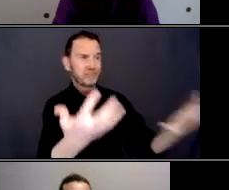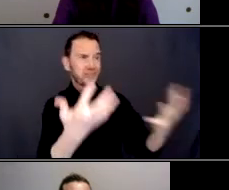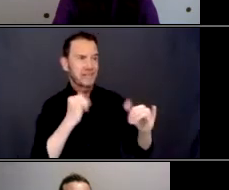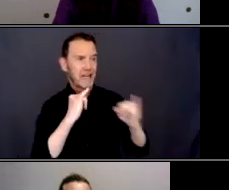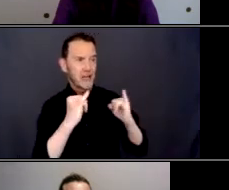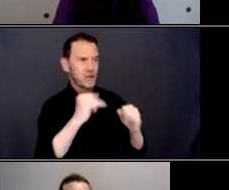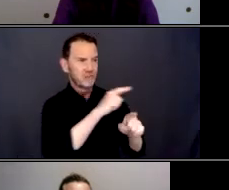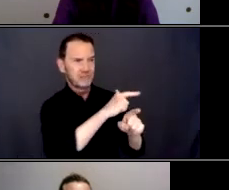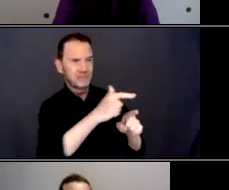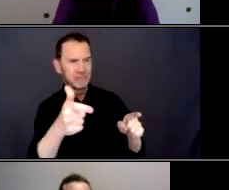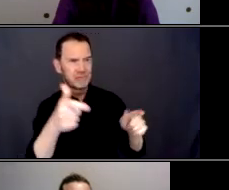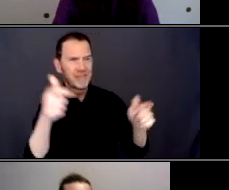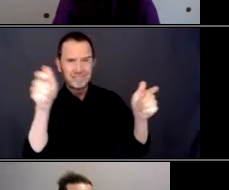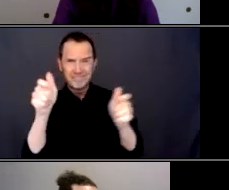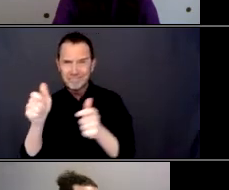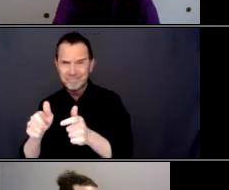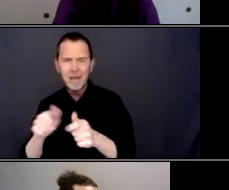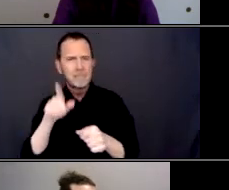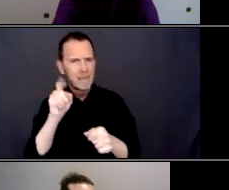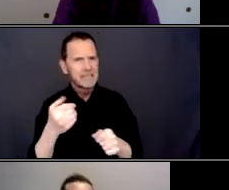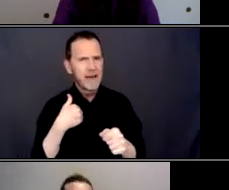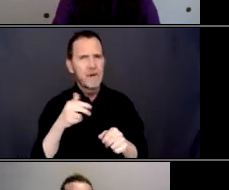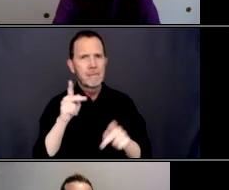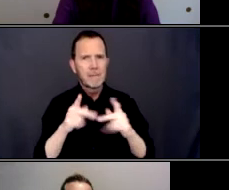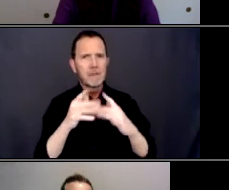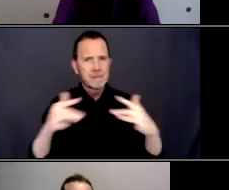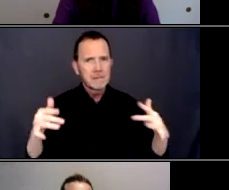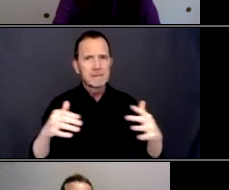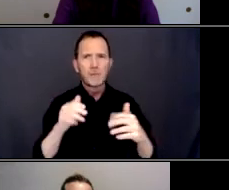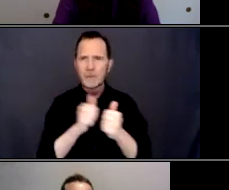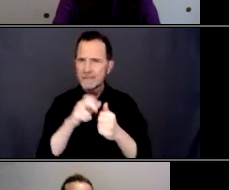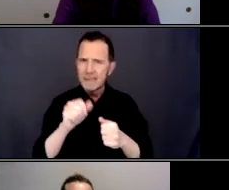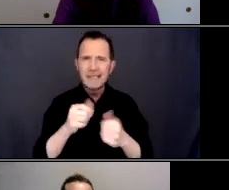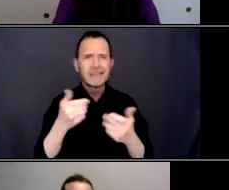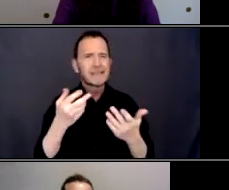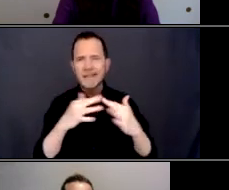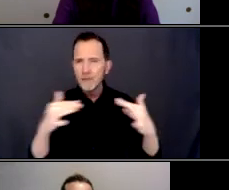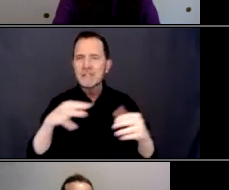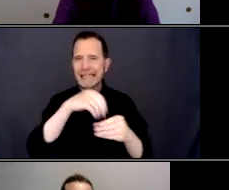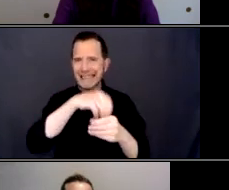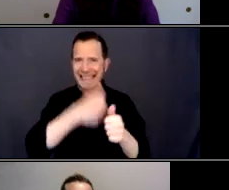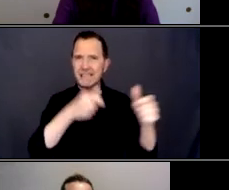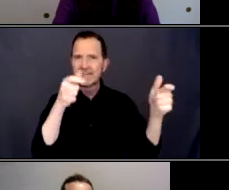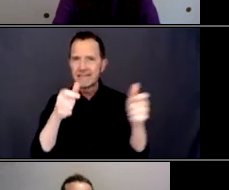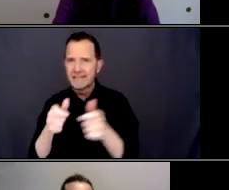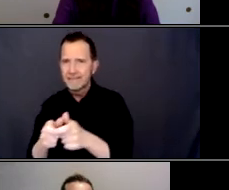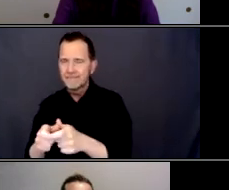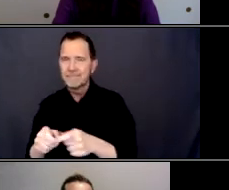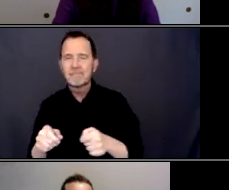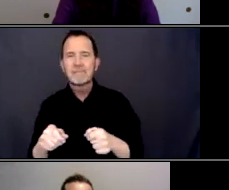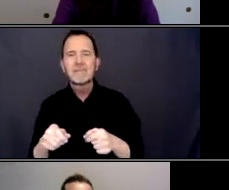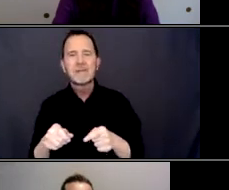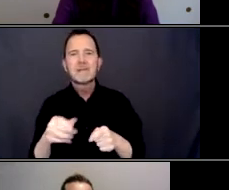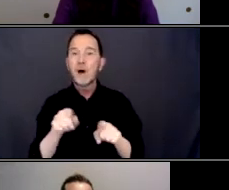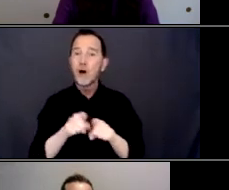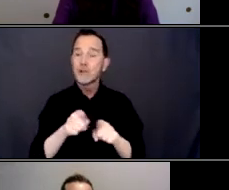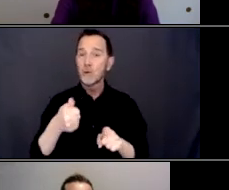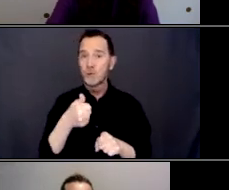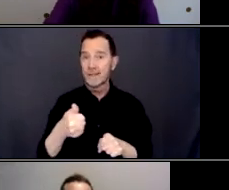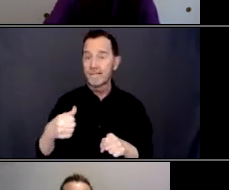second is disclosing, and disclosing confidently, because it's not just about you exposing the vulnerability, it's you